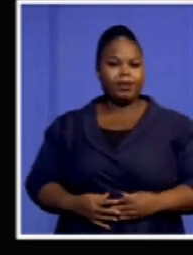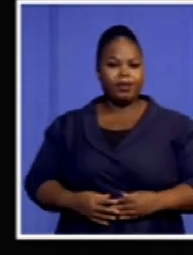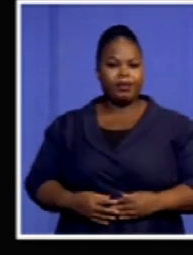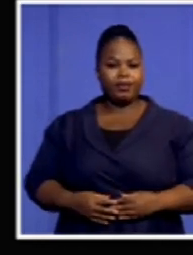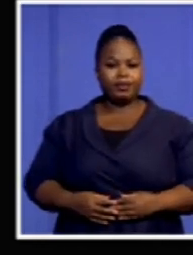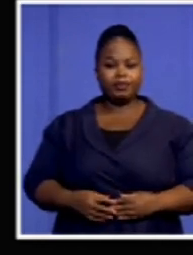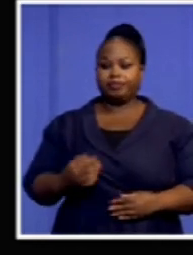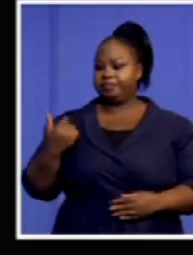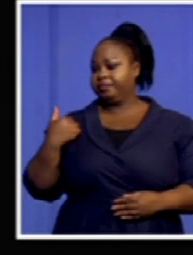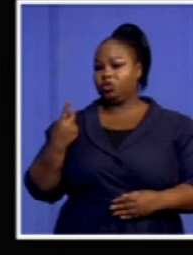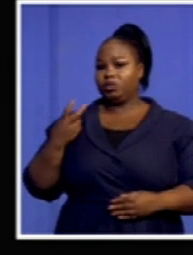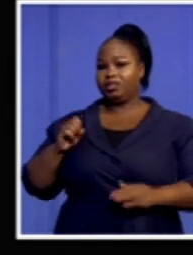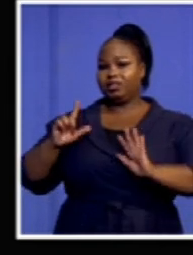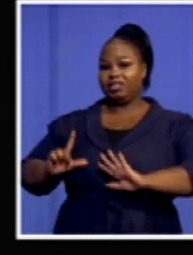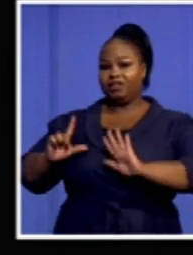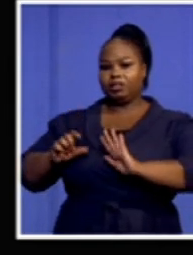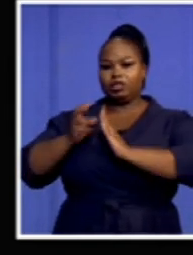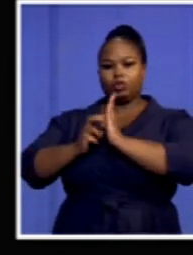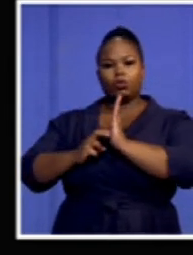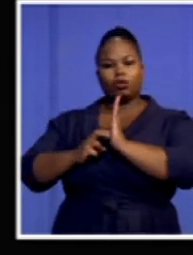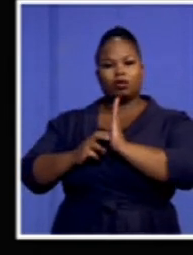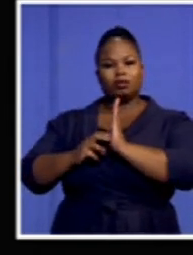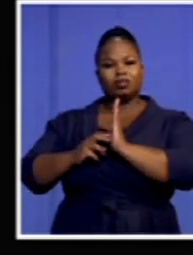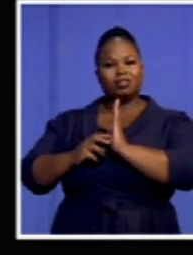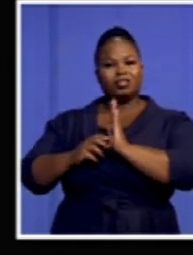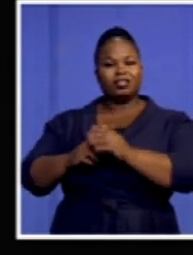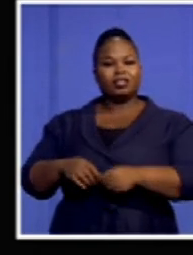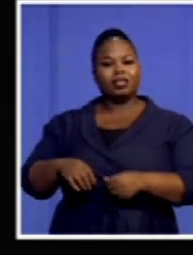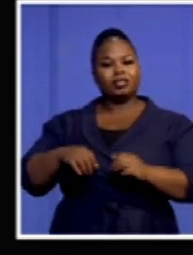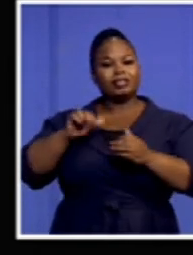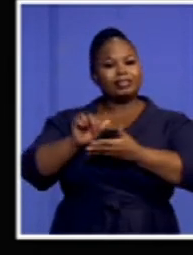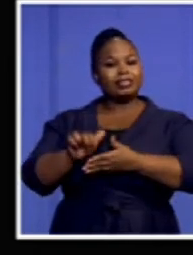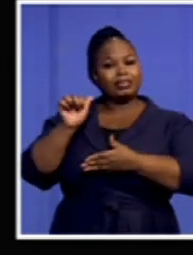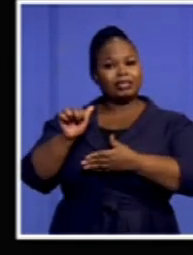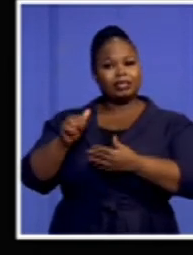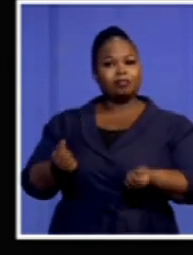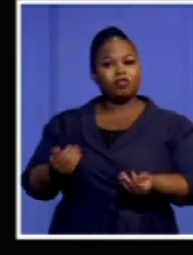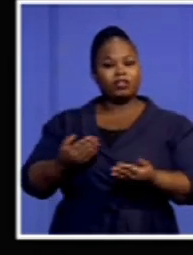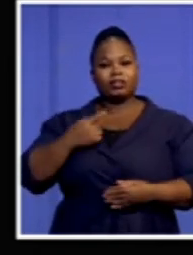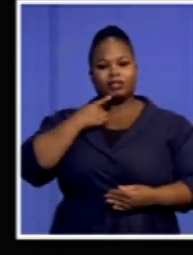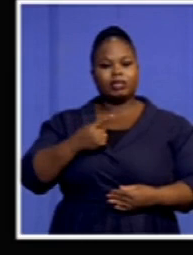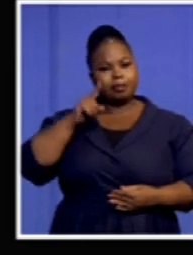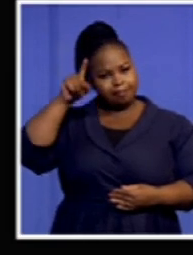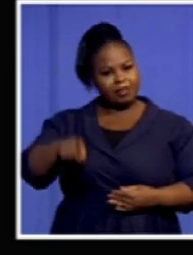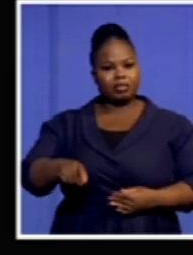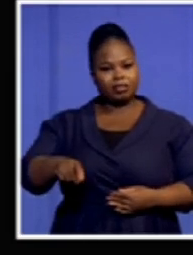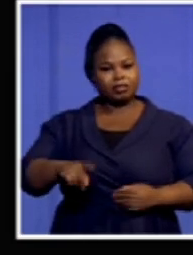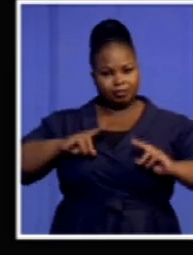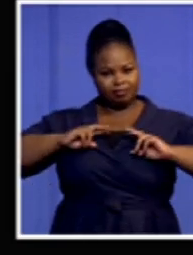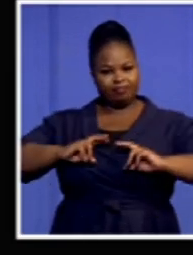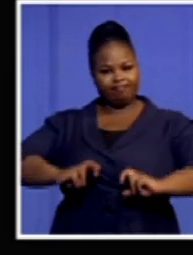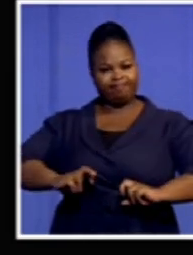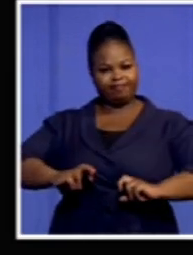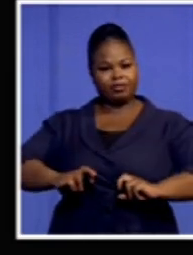had Regulation 16 that provided for mandatory medical examination, prophylaxis,